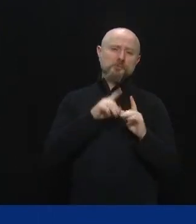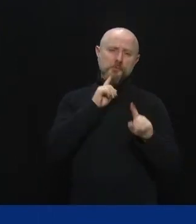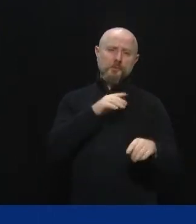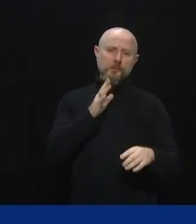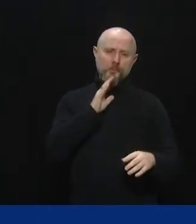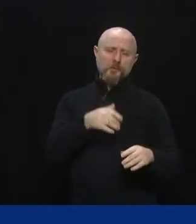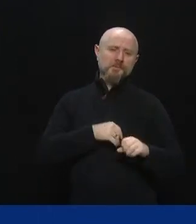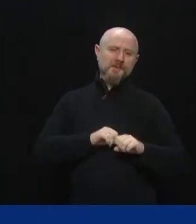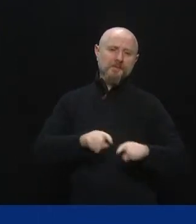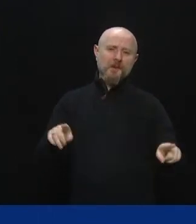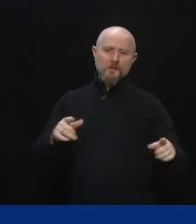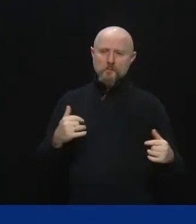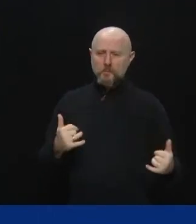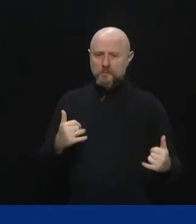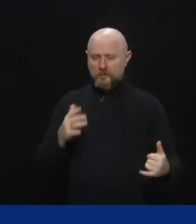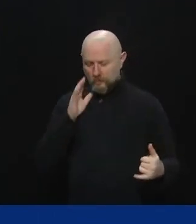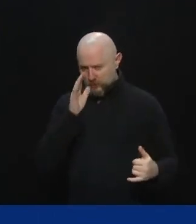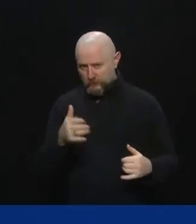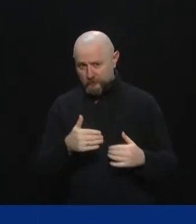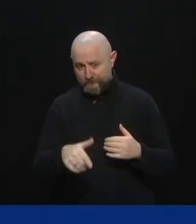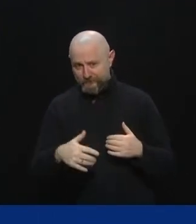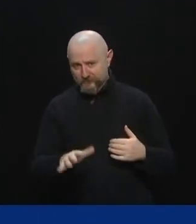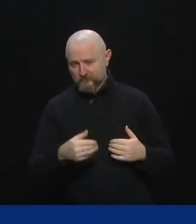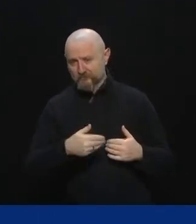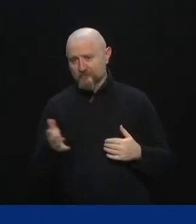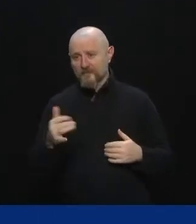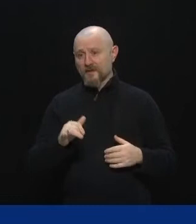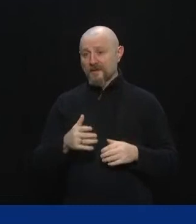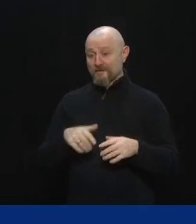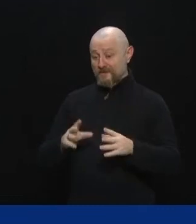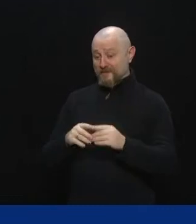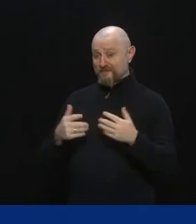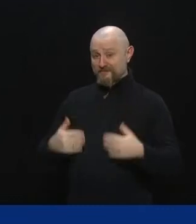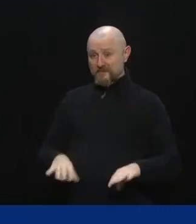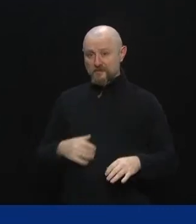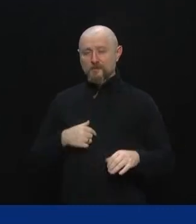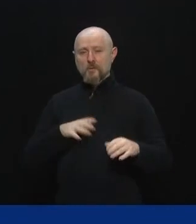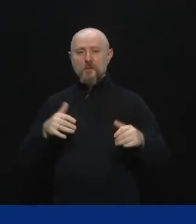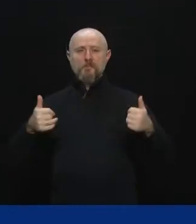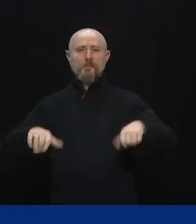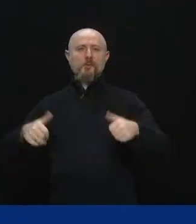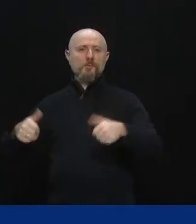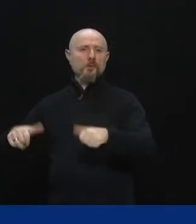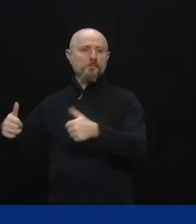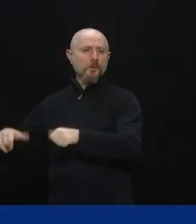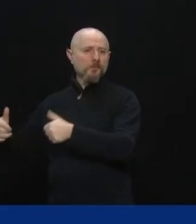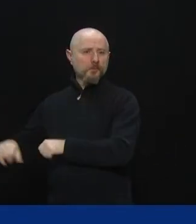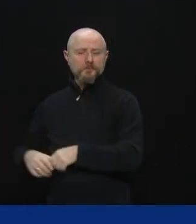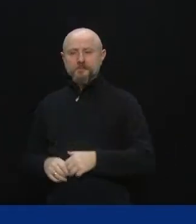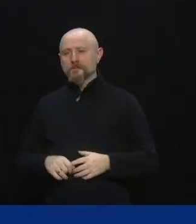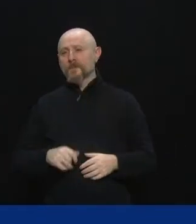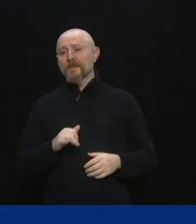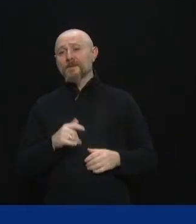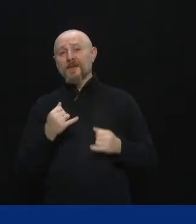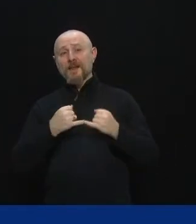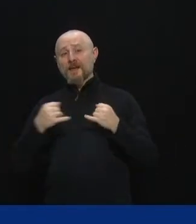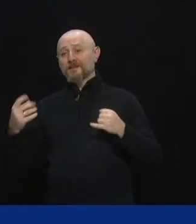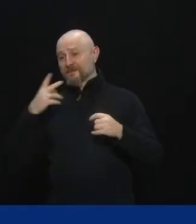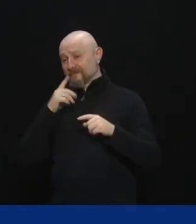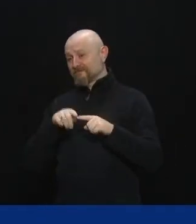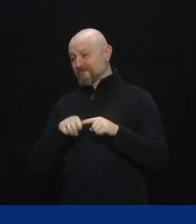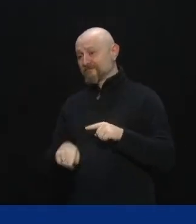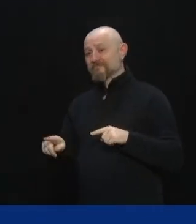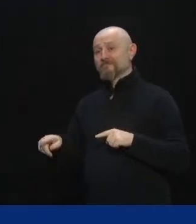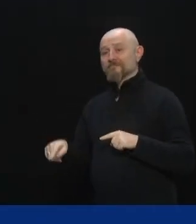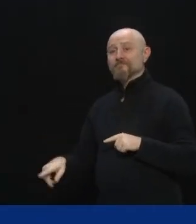be released today and should be posted after this press conference. As this slide here shows, the pediatric cases